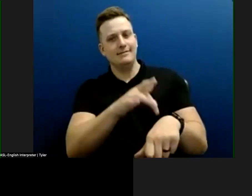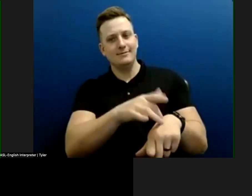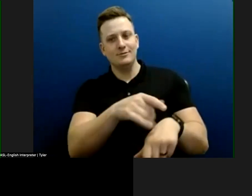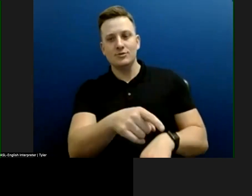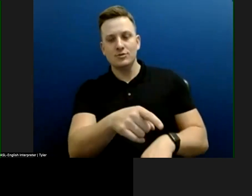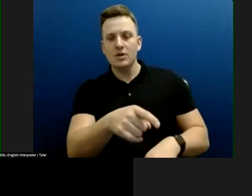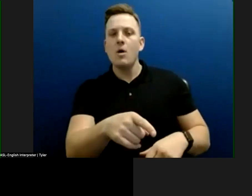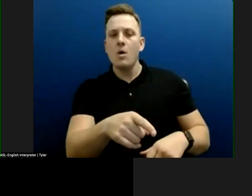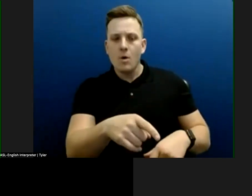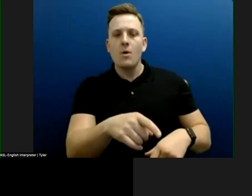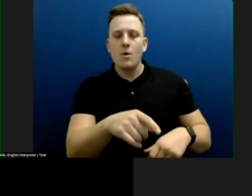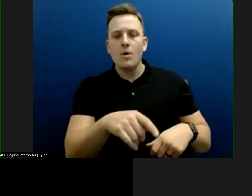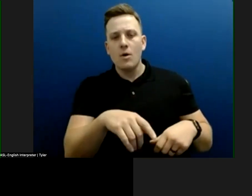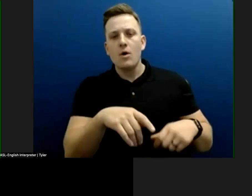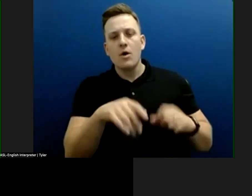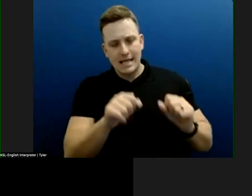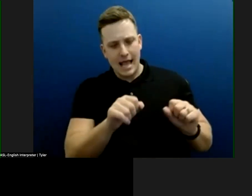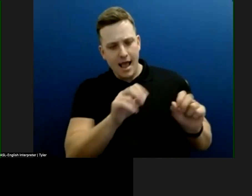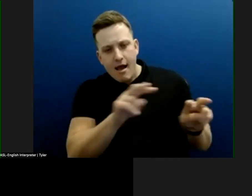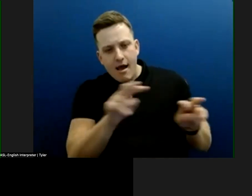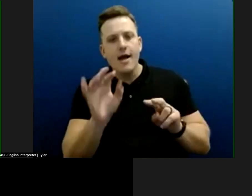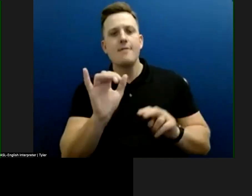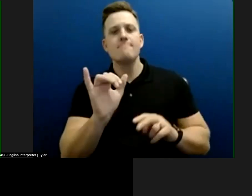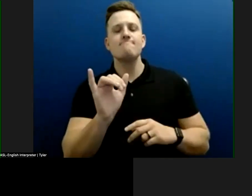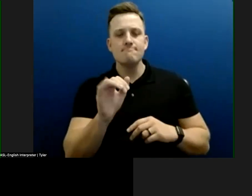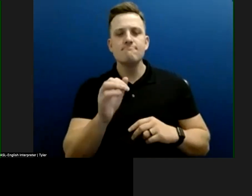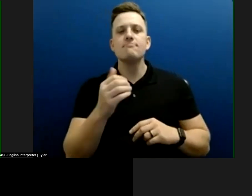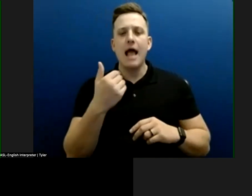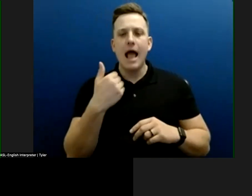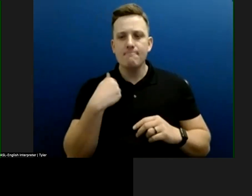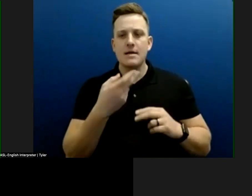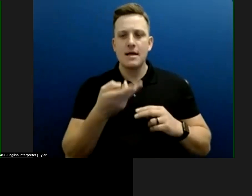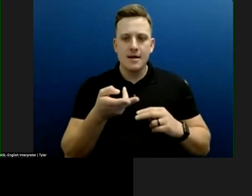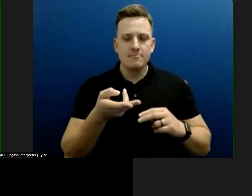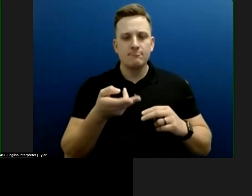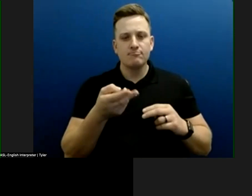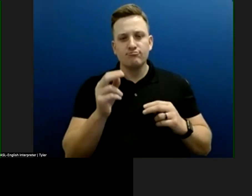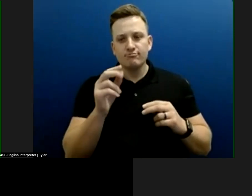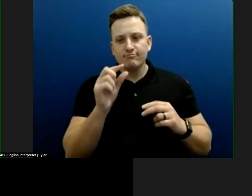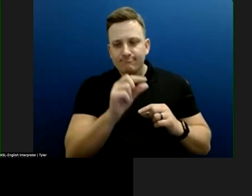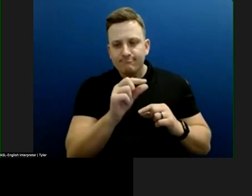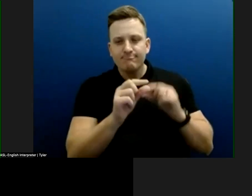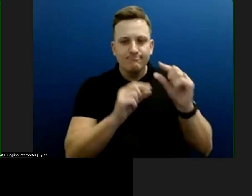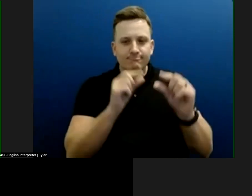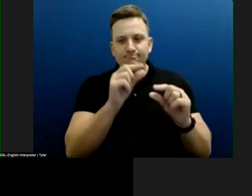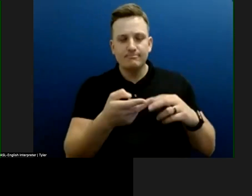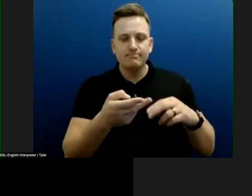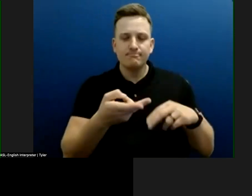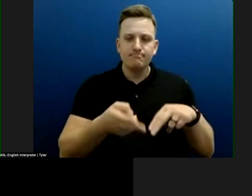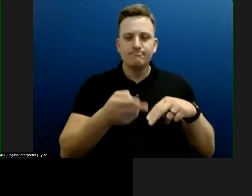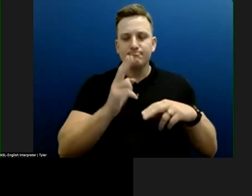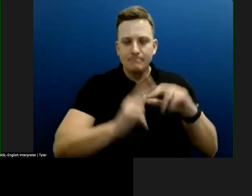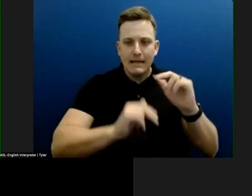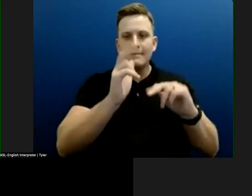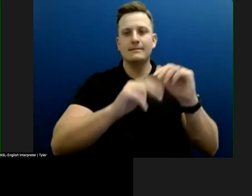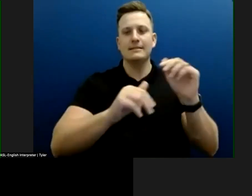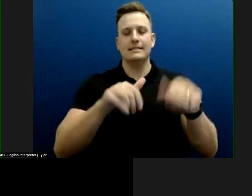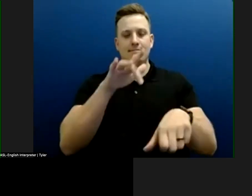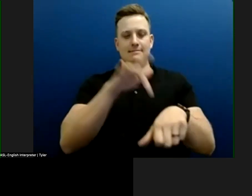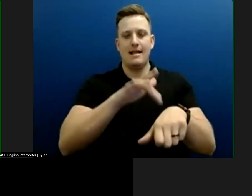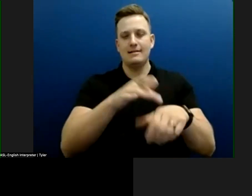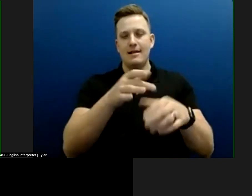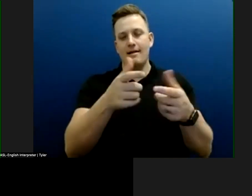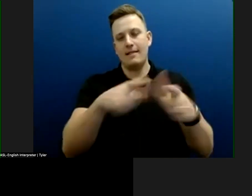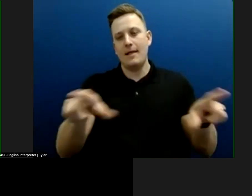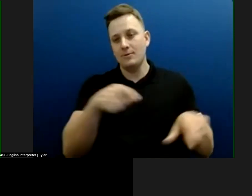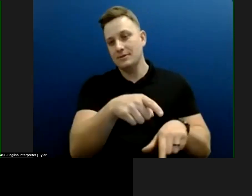see those same fundamental building blocks of a tactile language being developed. And